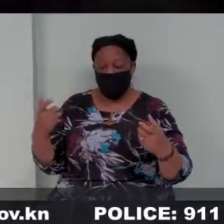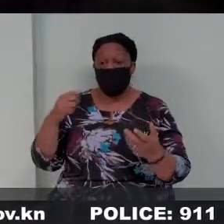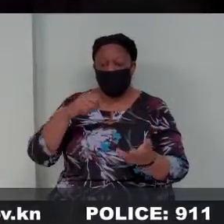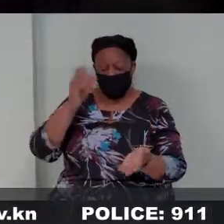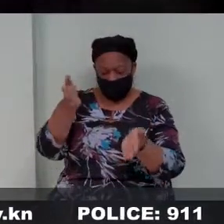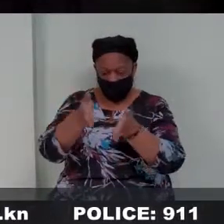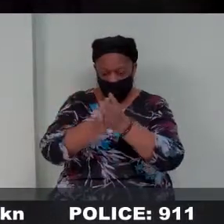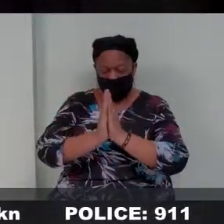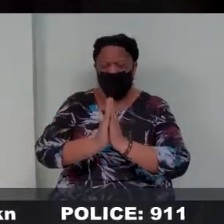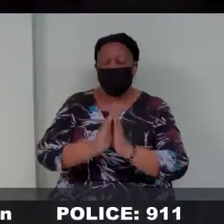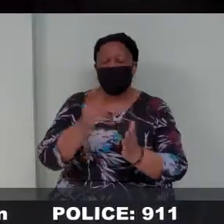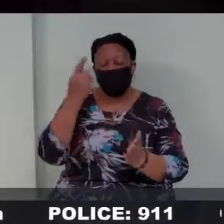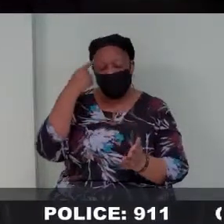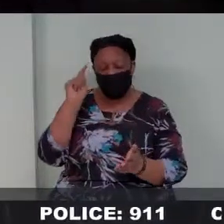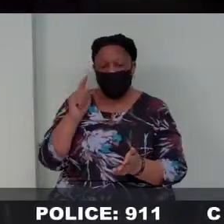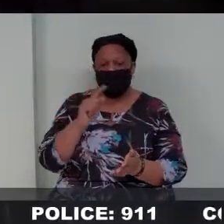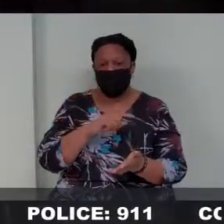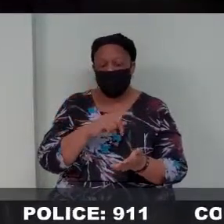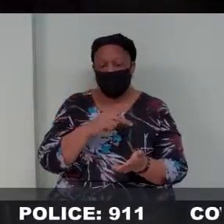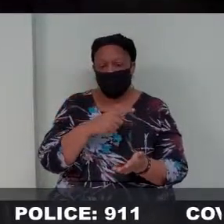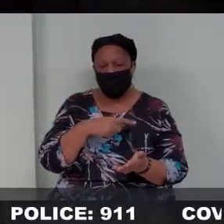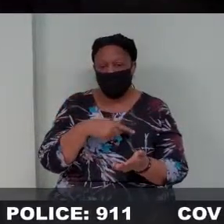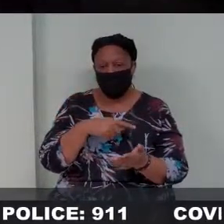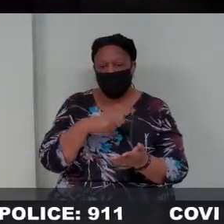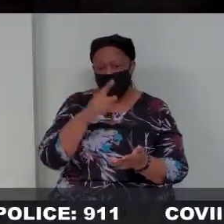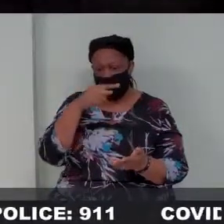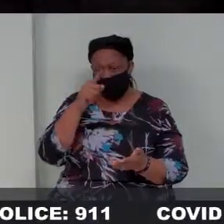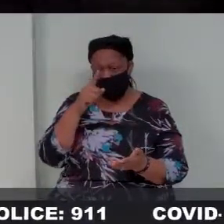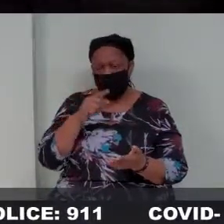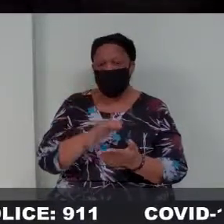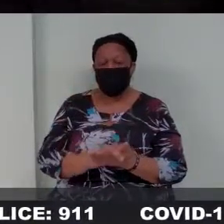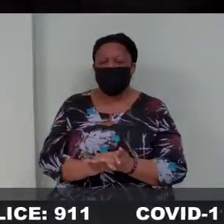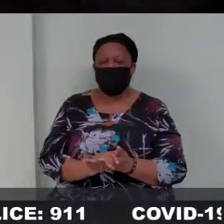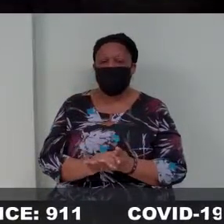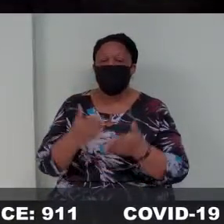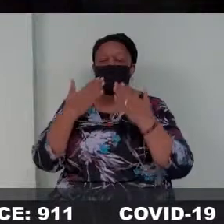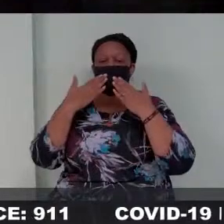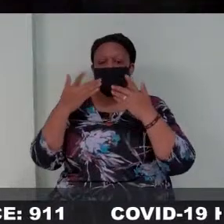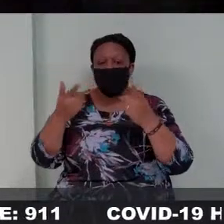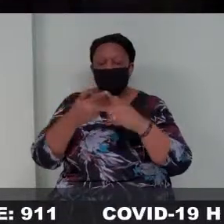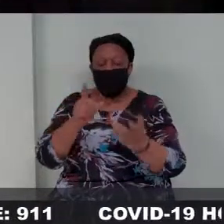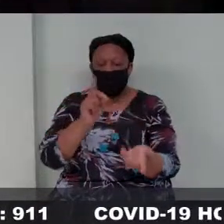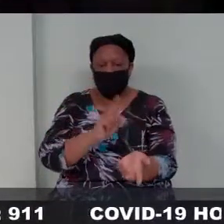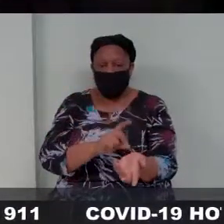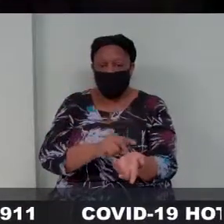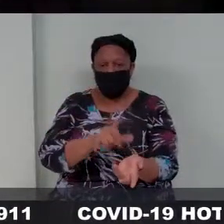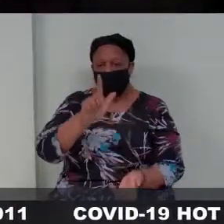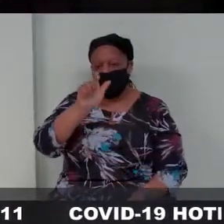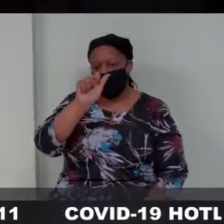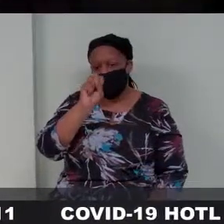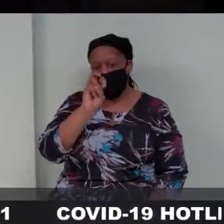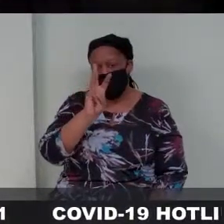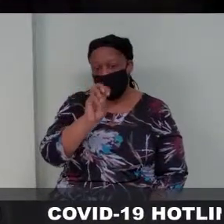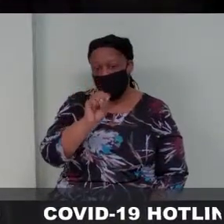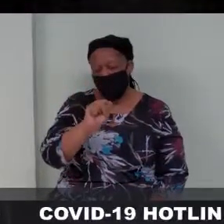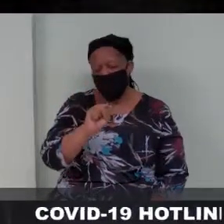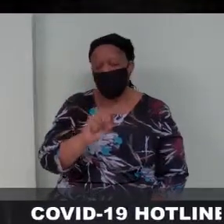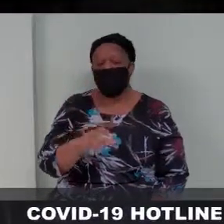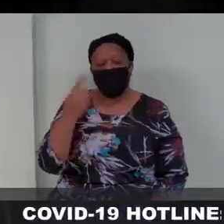for her presentation on the health situation, our Chief Medical